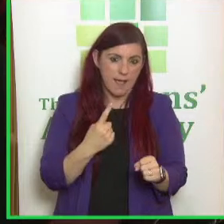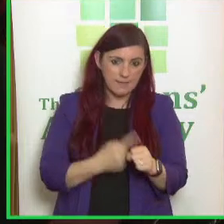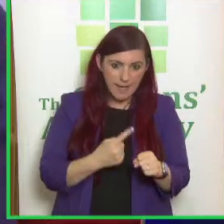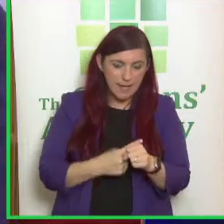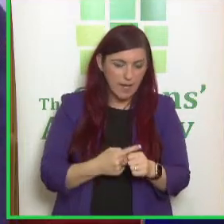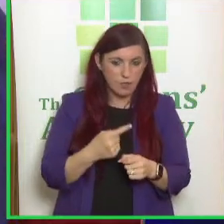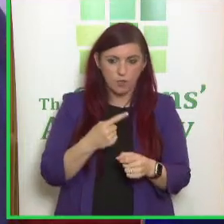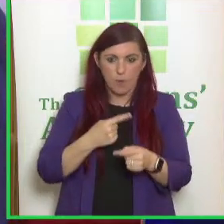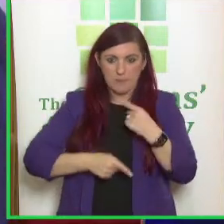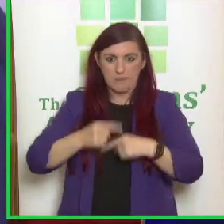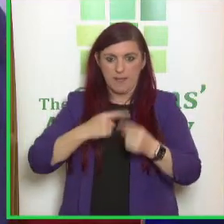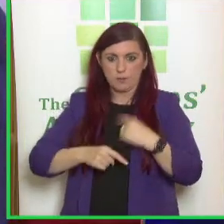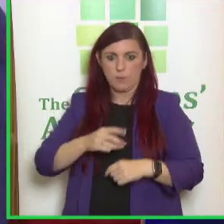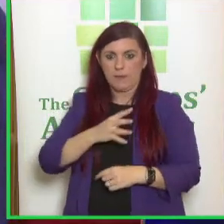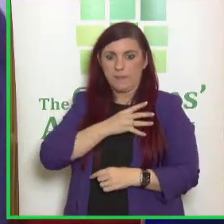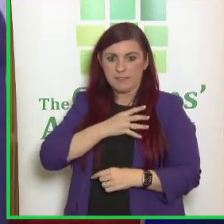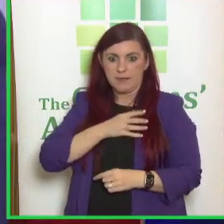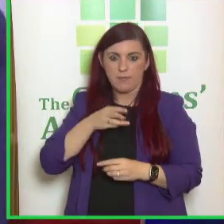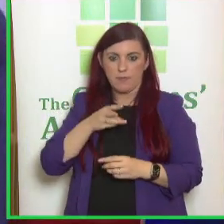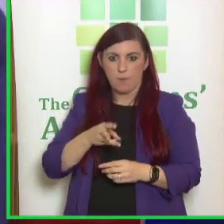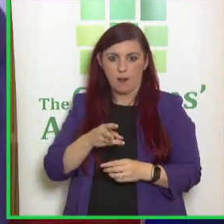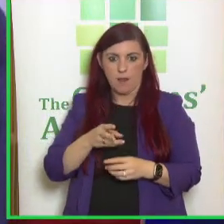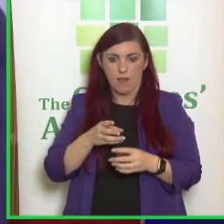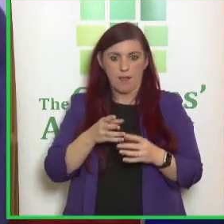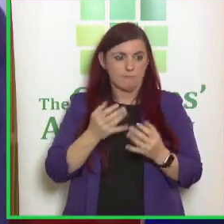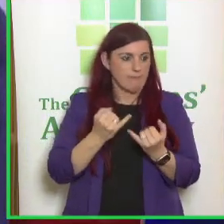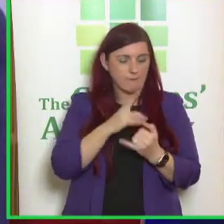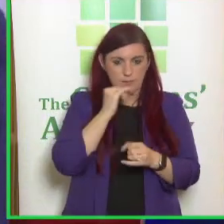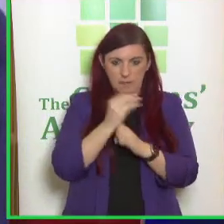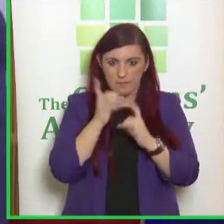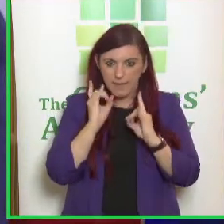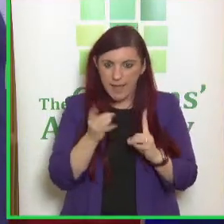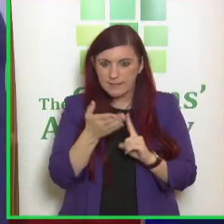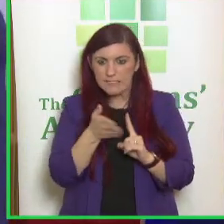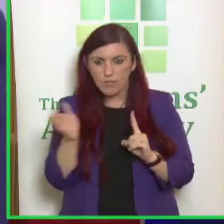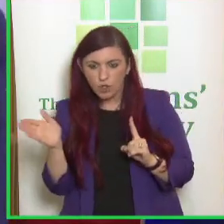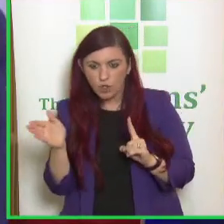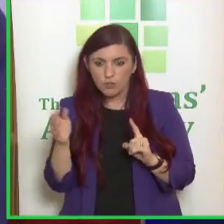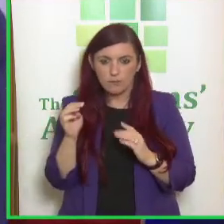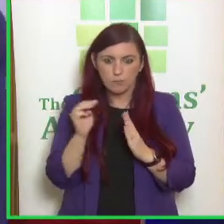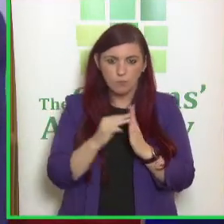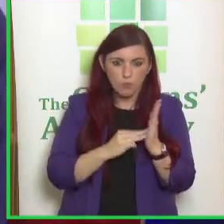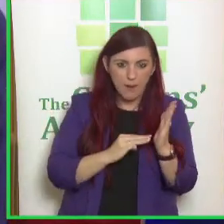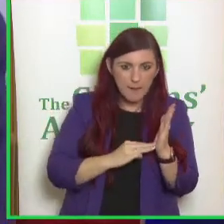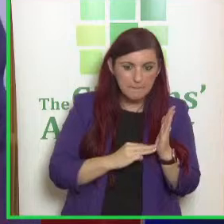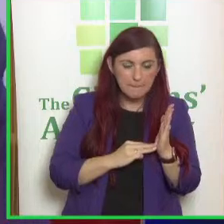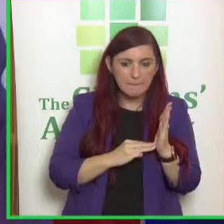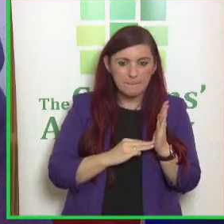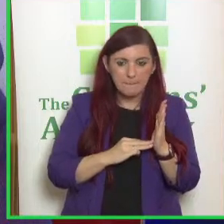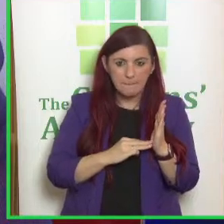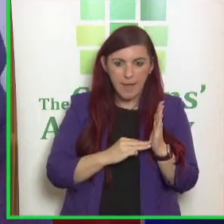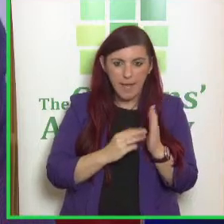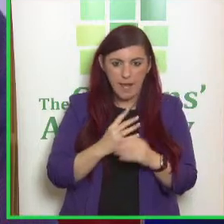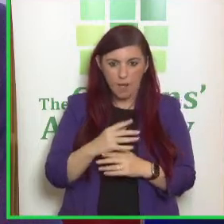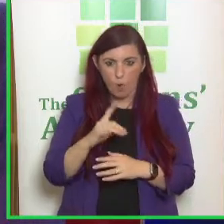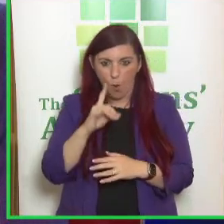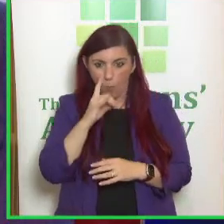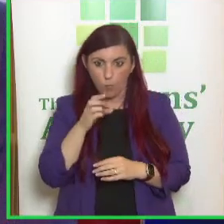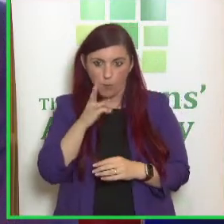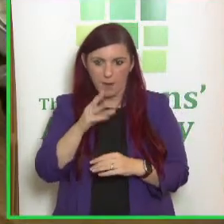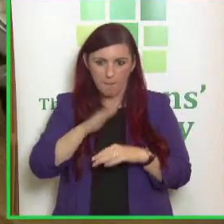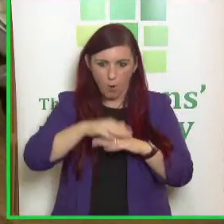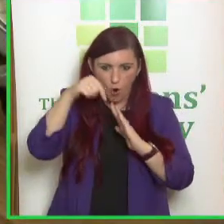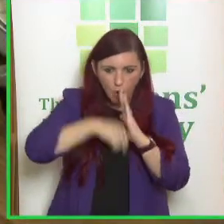Oireachtas Committee, but I will be progressing with the health diversion programme for people in possession of drugs and I suppose teasing out the issues